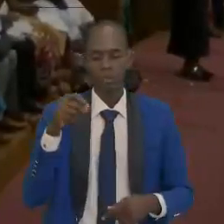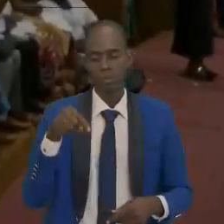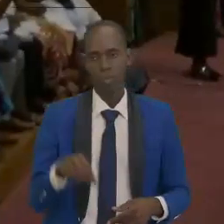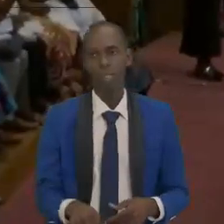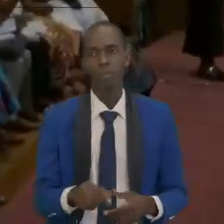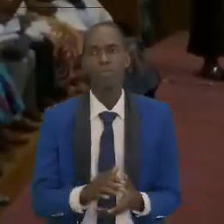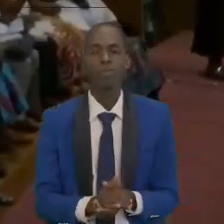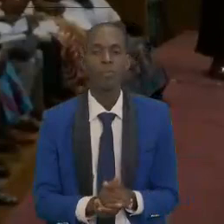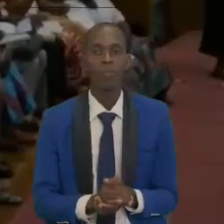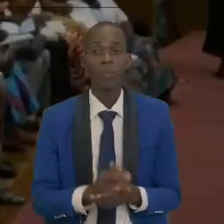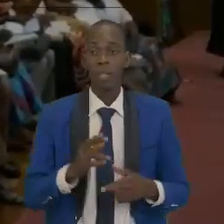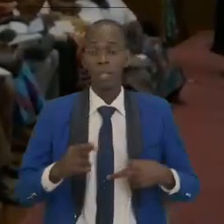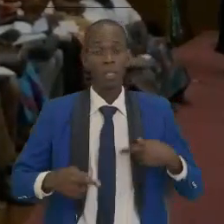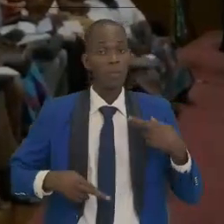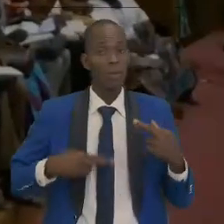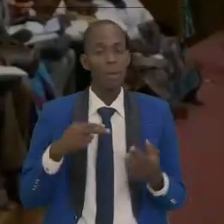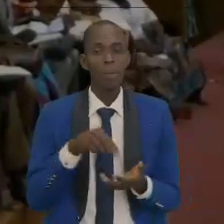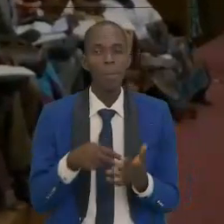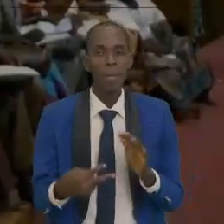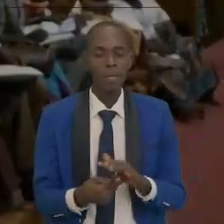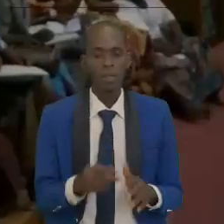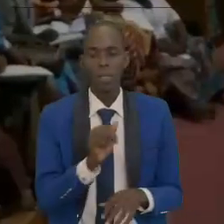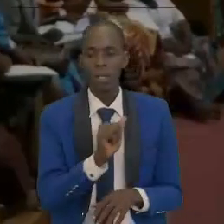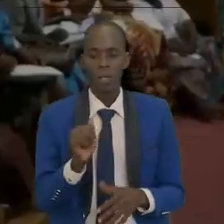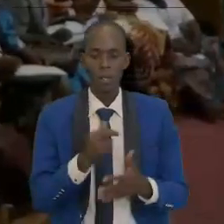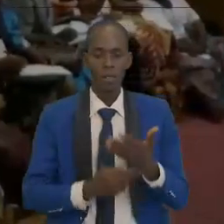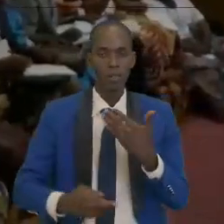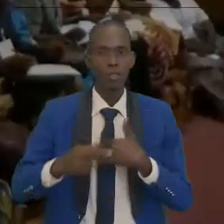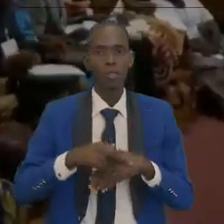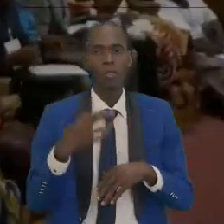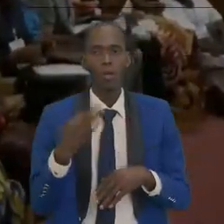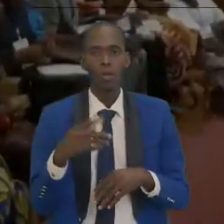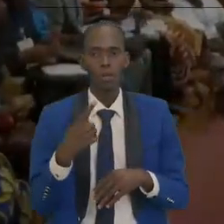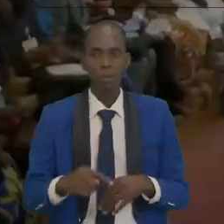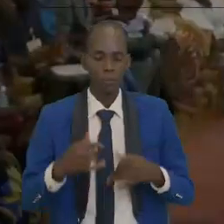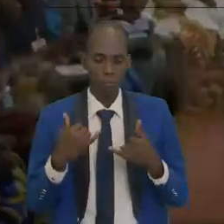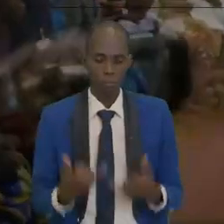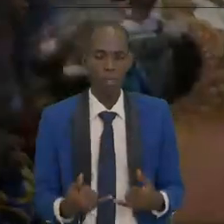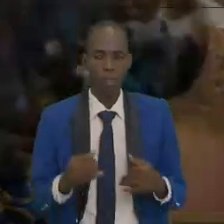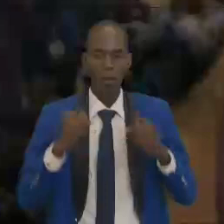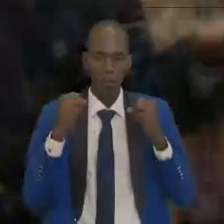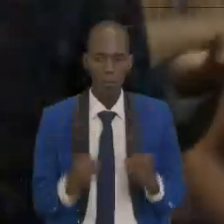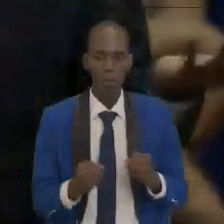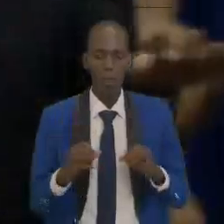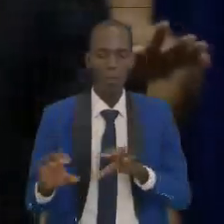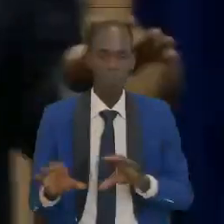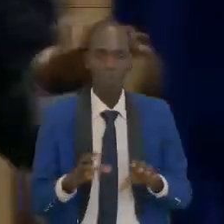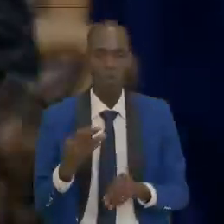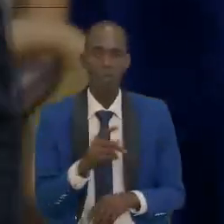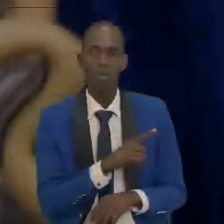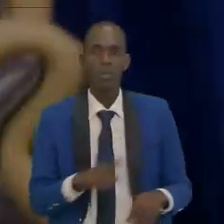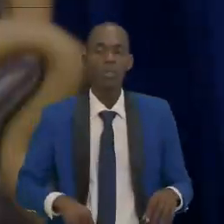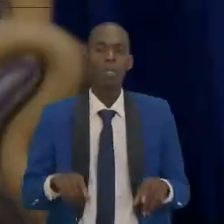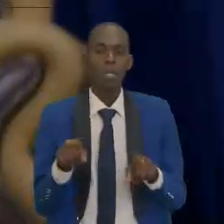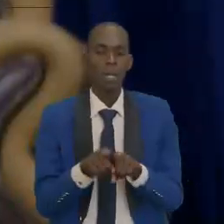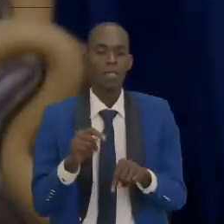Revival means a restoration of the presence the power and the performance of the Lord like in the time of